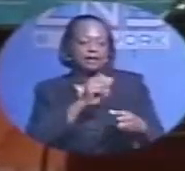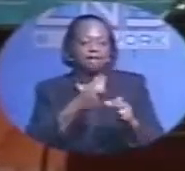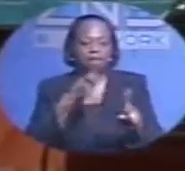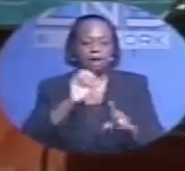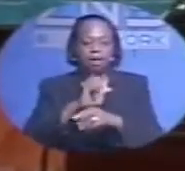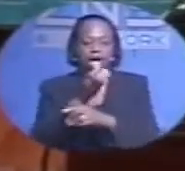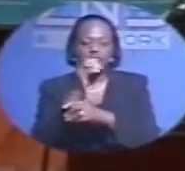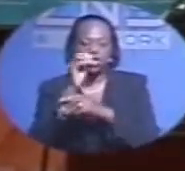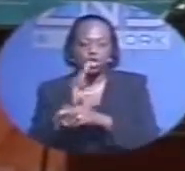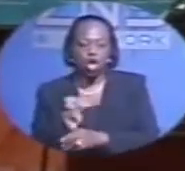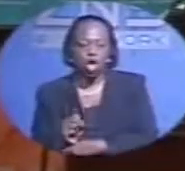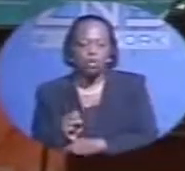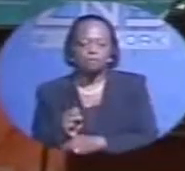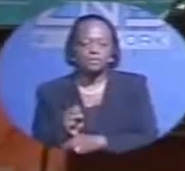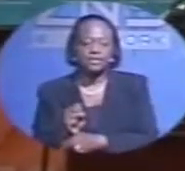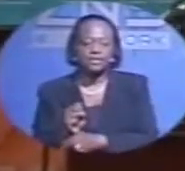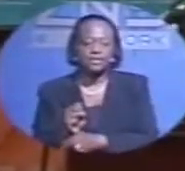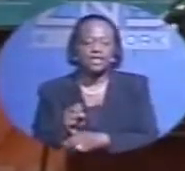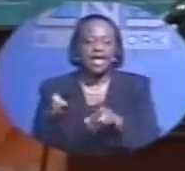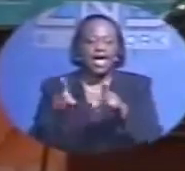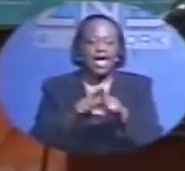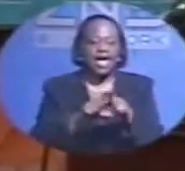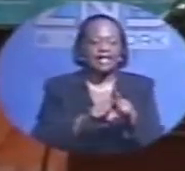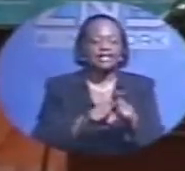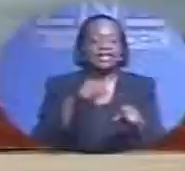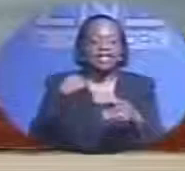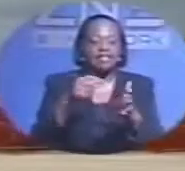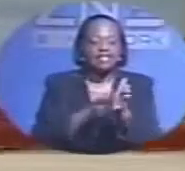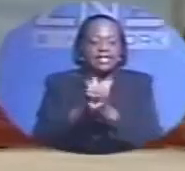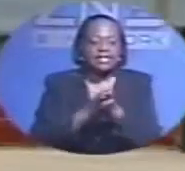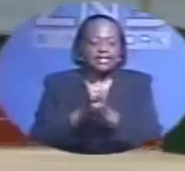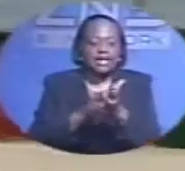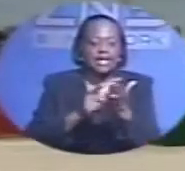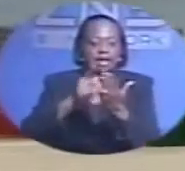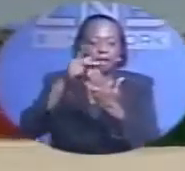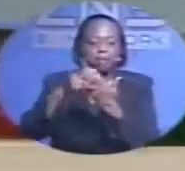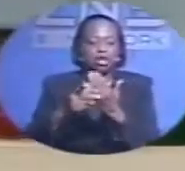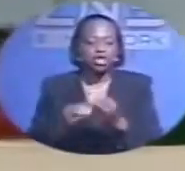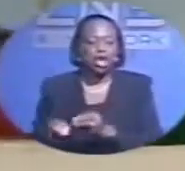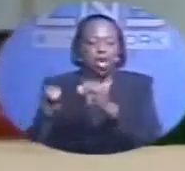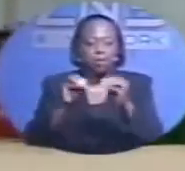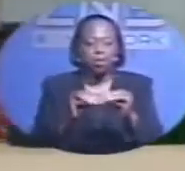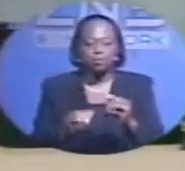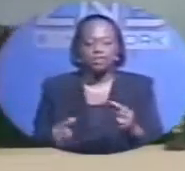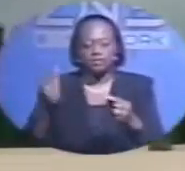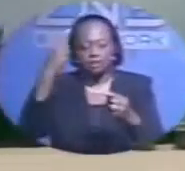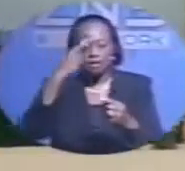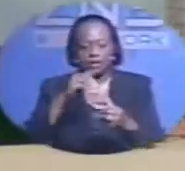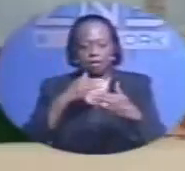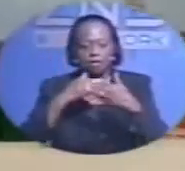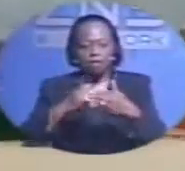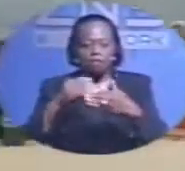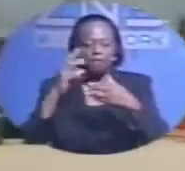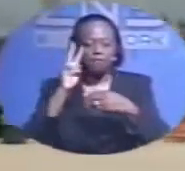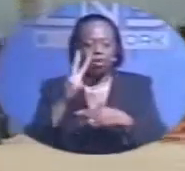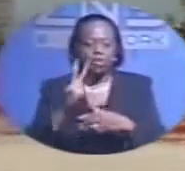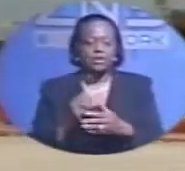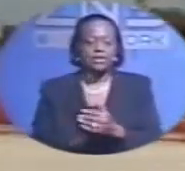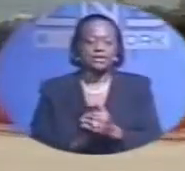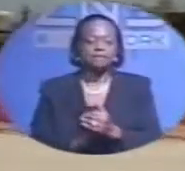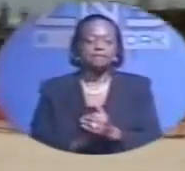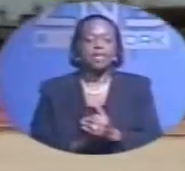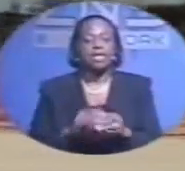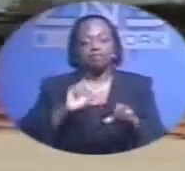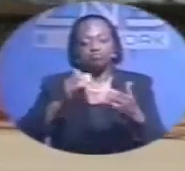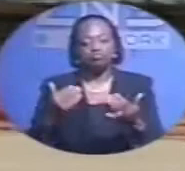opportunities as this exciting project moves forward. The Prime Minister also anticipates Balmar's announcement of a new casino